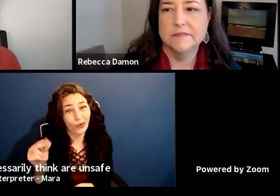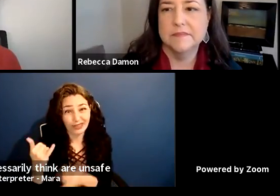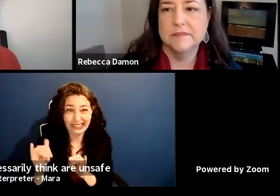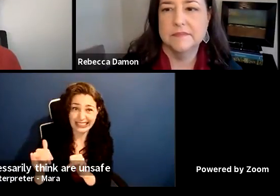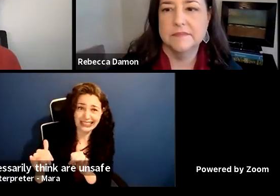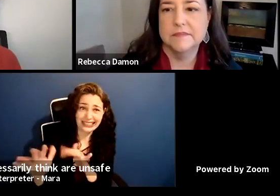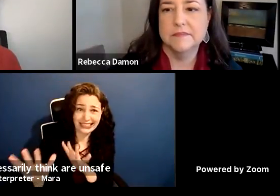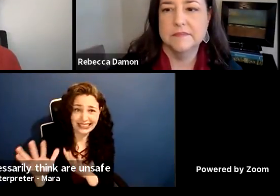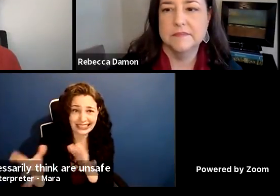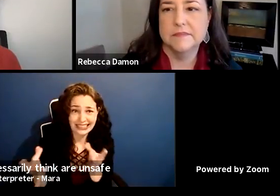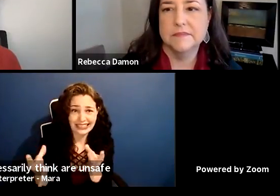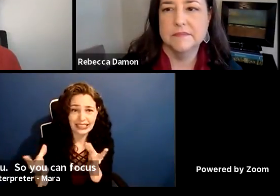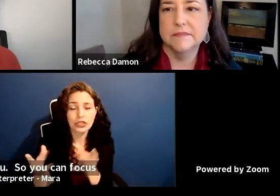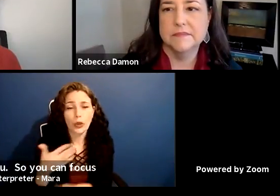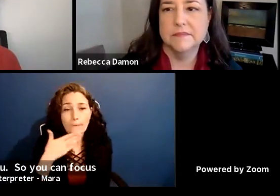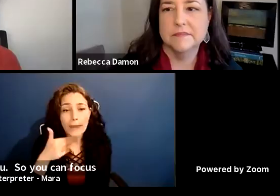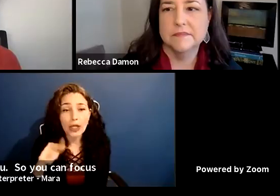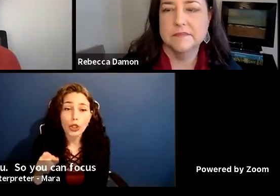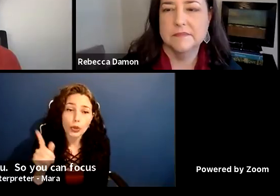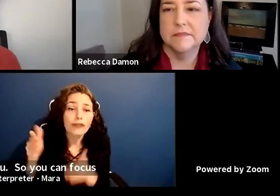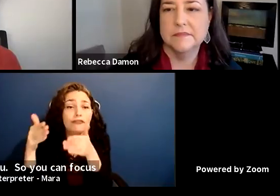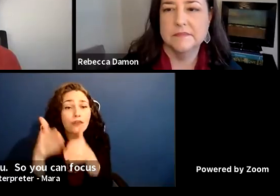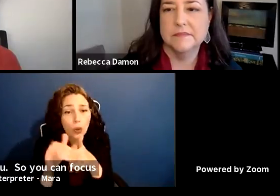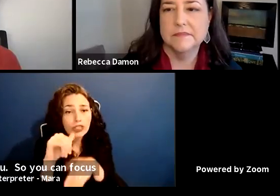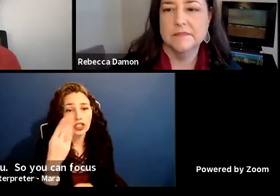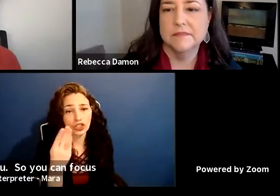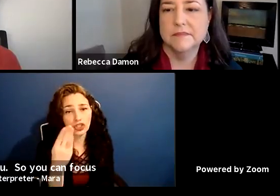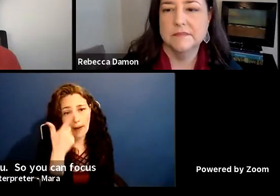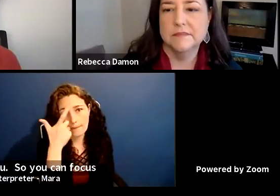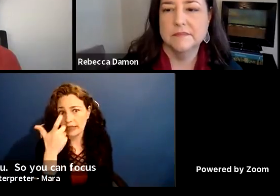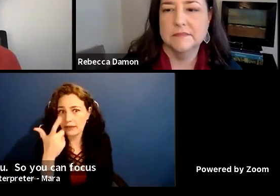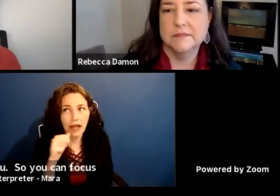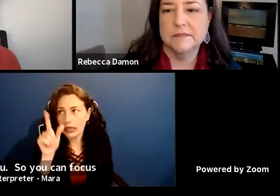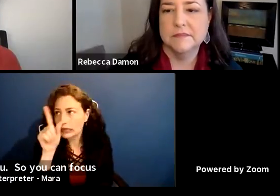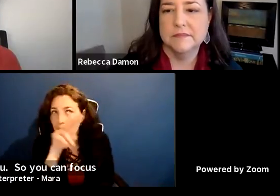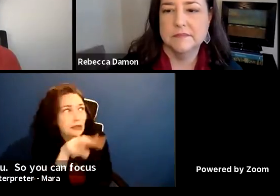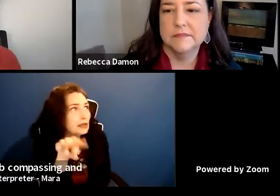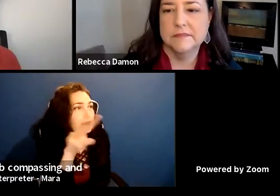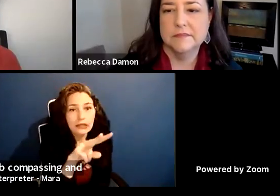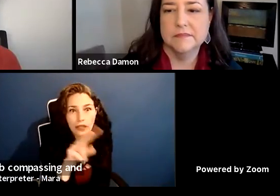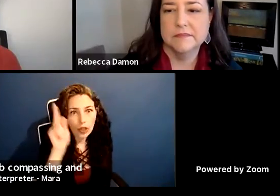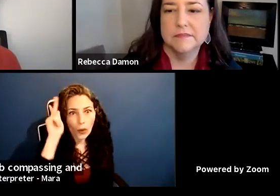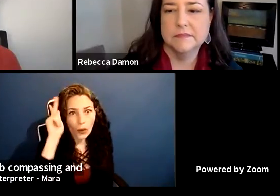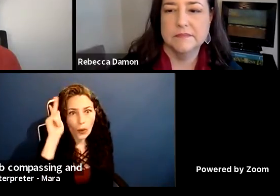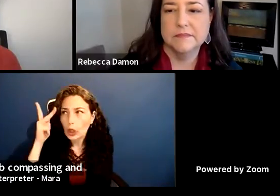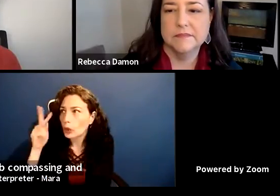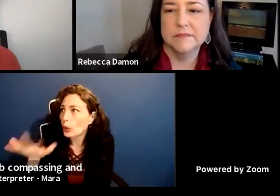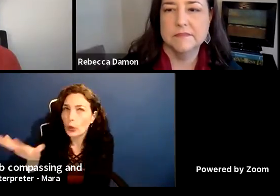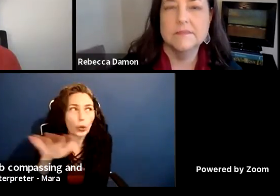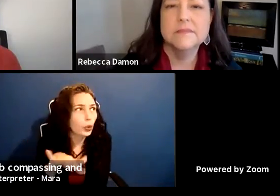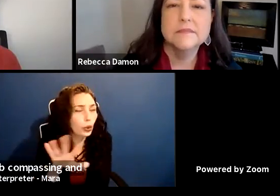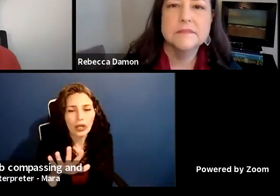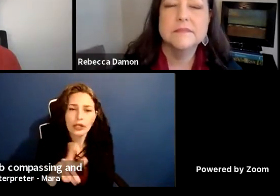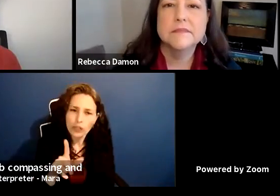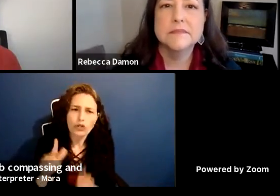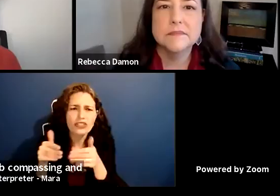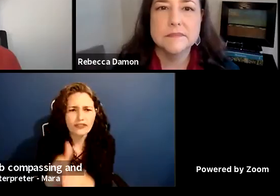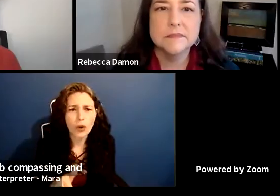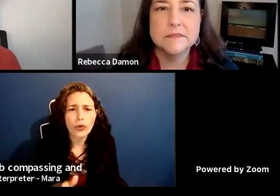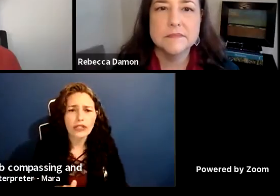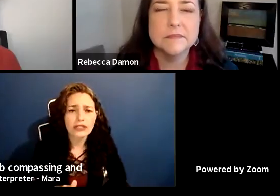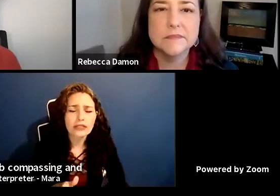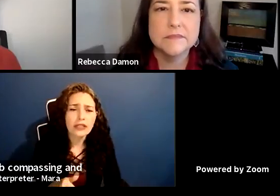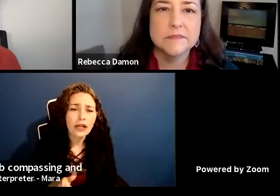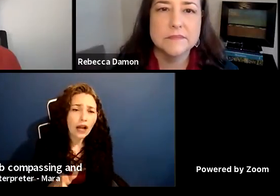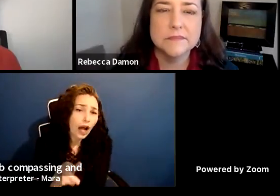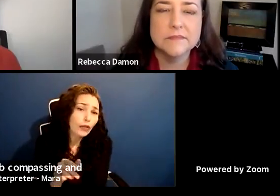is so encompassing and takes so much energy and focus, and that you can focus on doing the work and their work being on